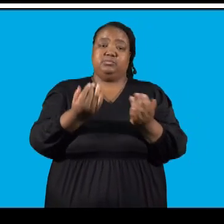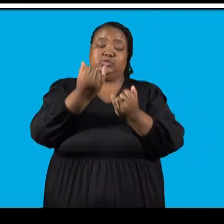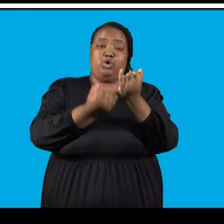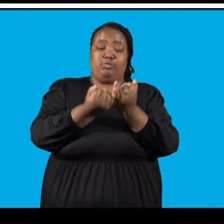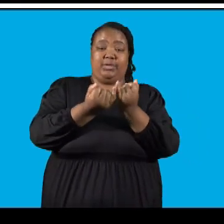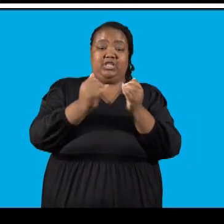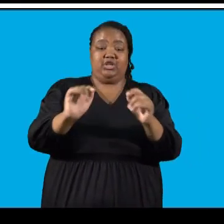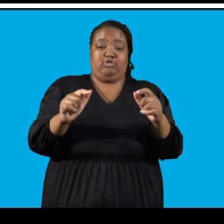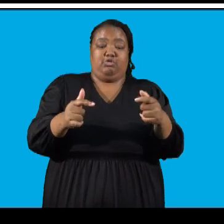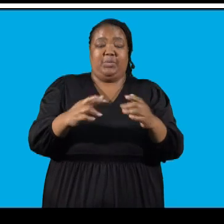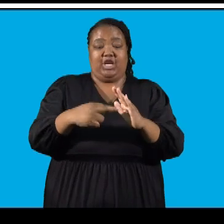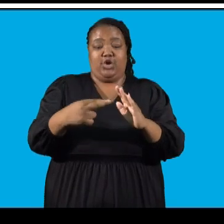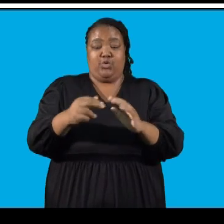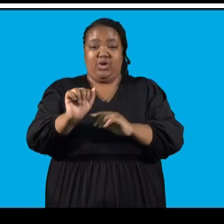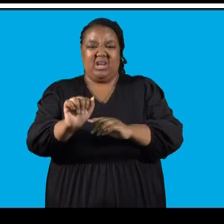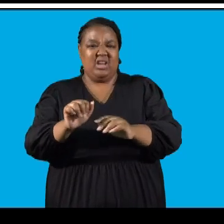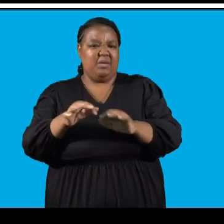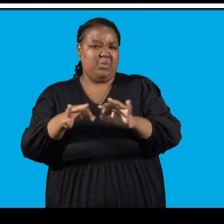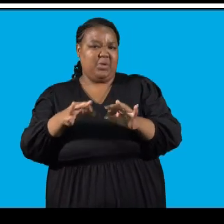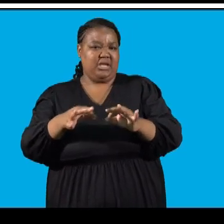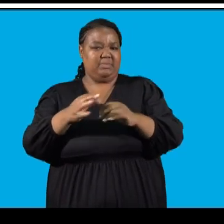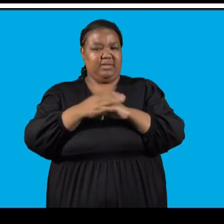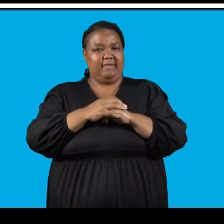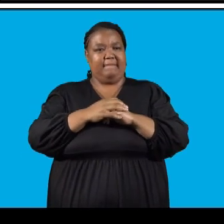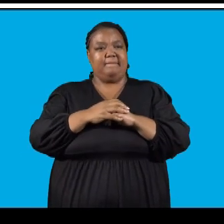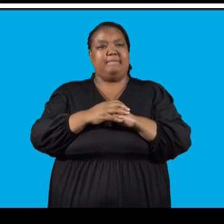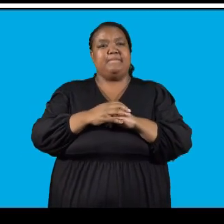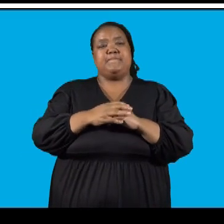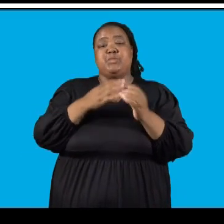Explain the role of the Competition Commission in the economy.